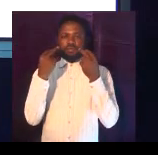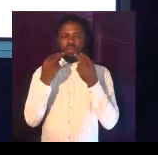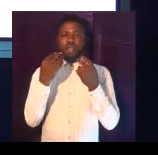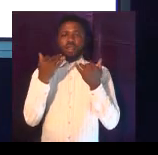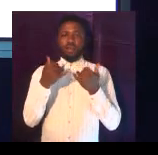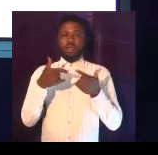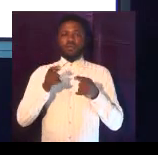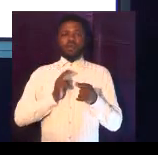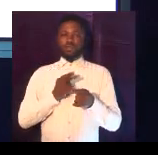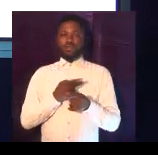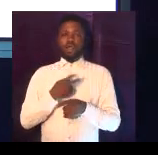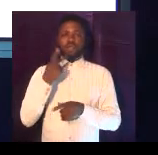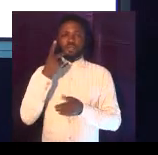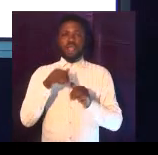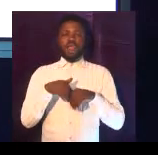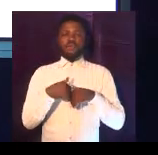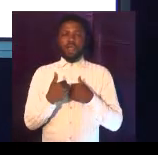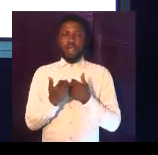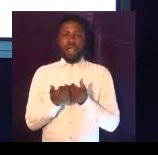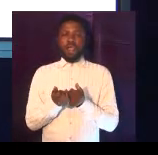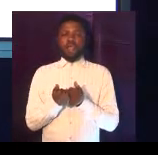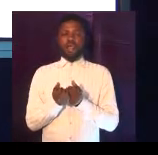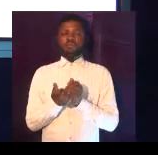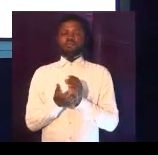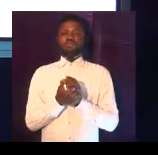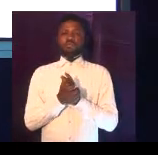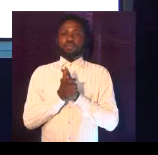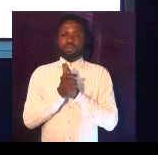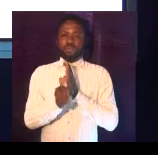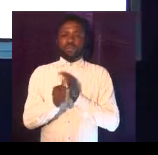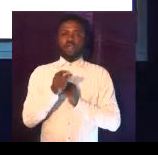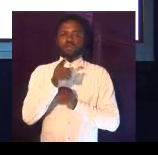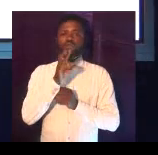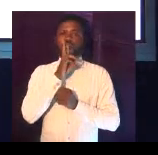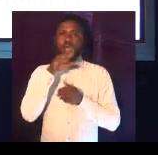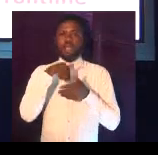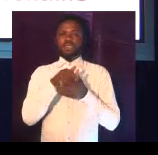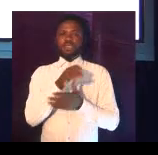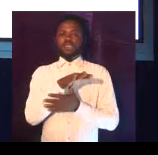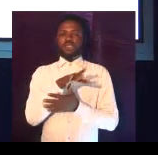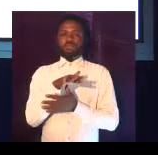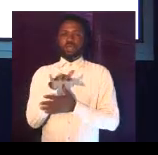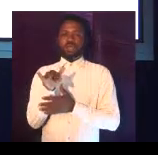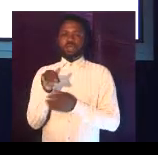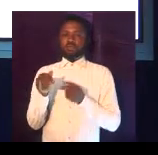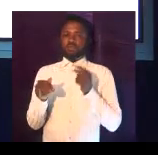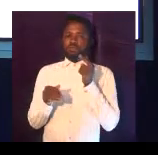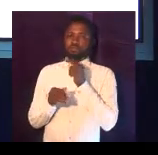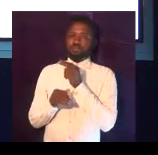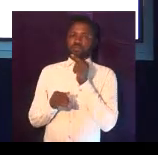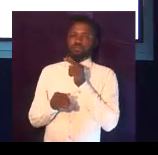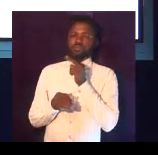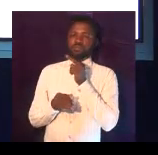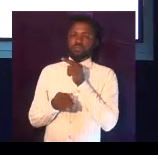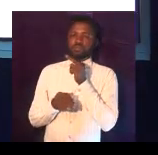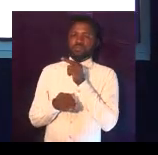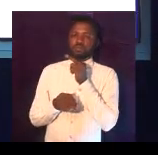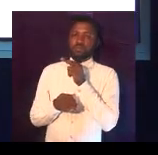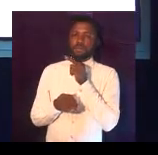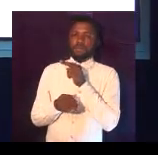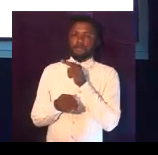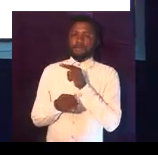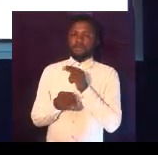me. Now let's see how versed you are in spelling. Look at the